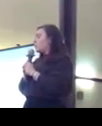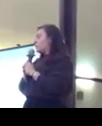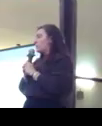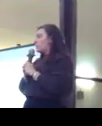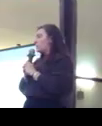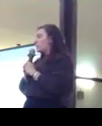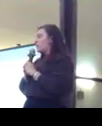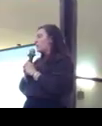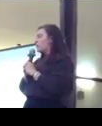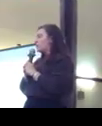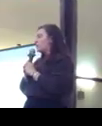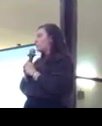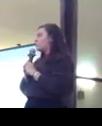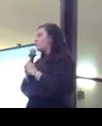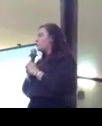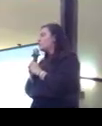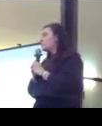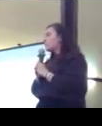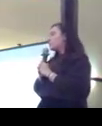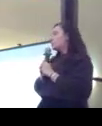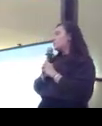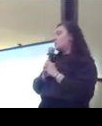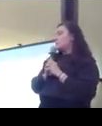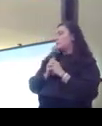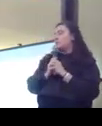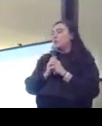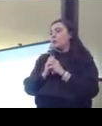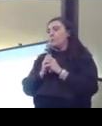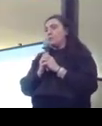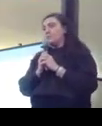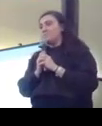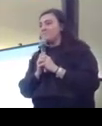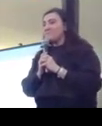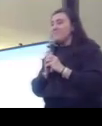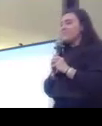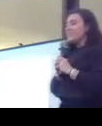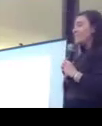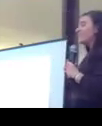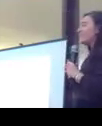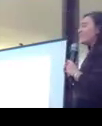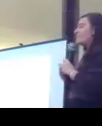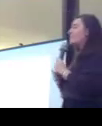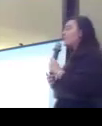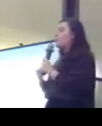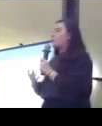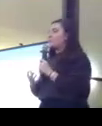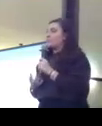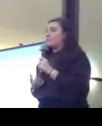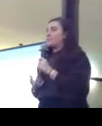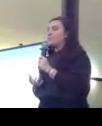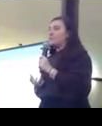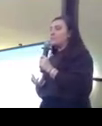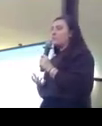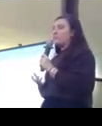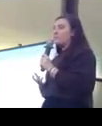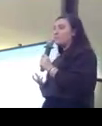public realm reflects community pride on our local history and support shared commitment to well. Again, a more